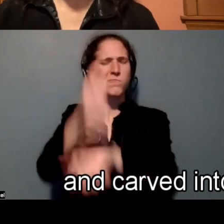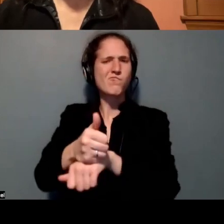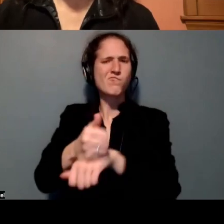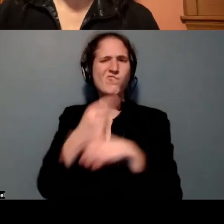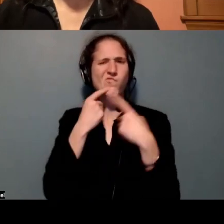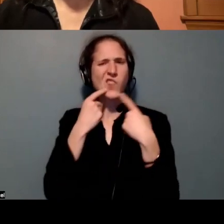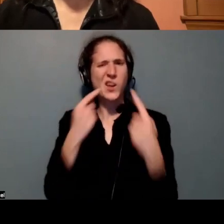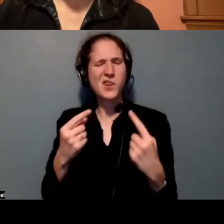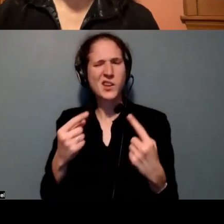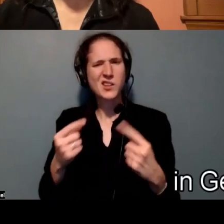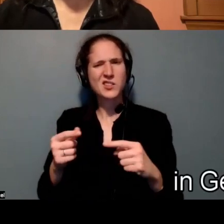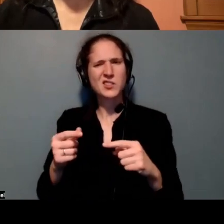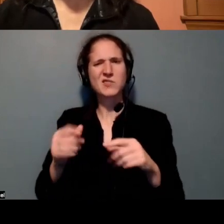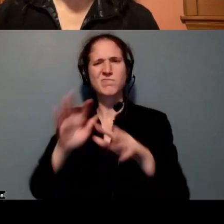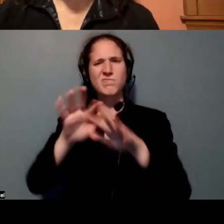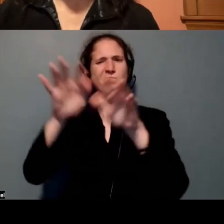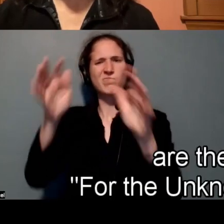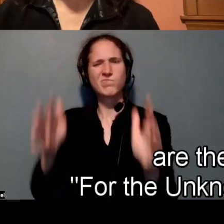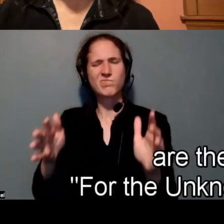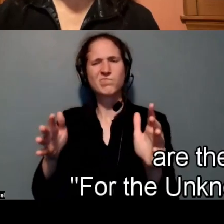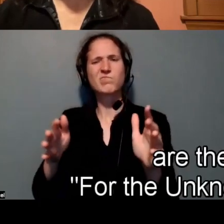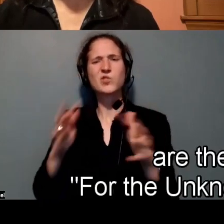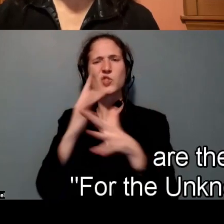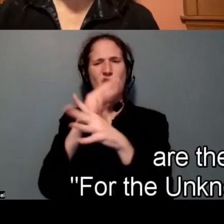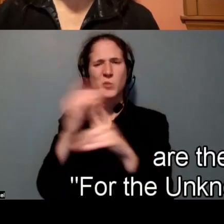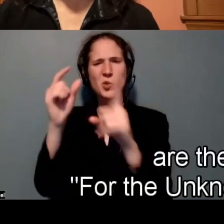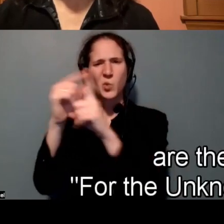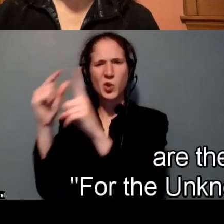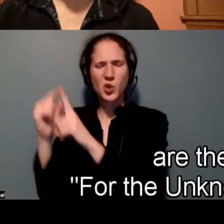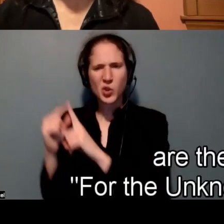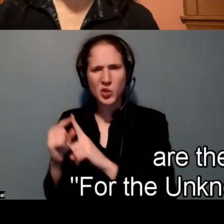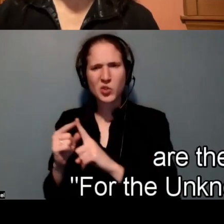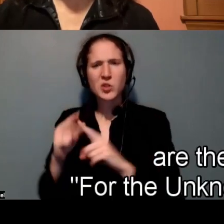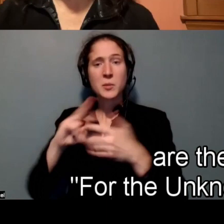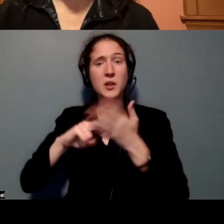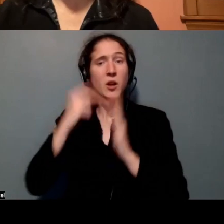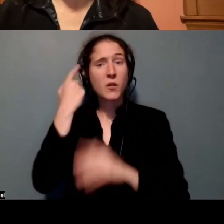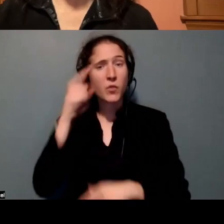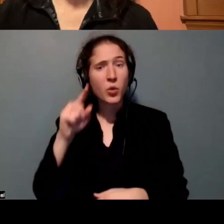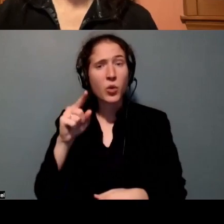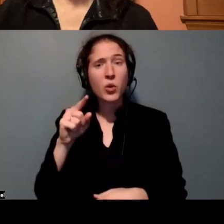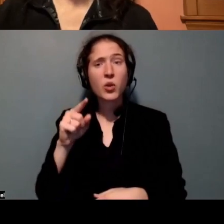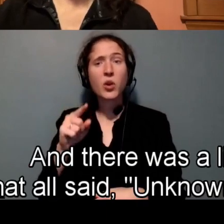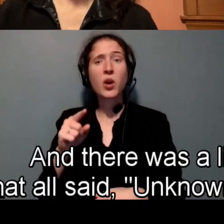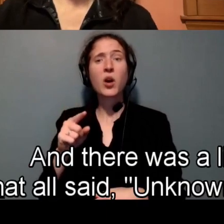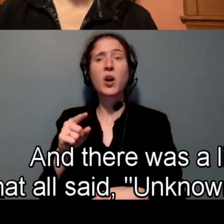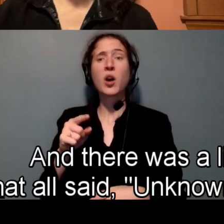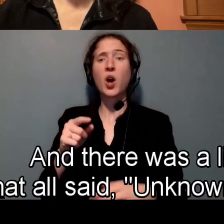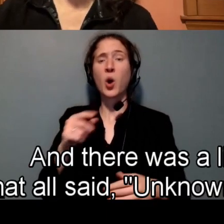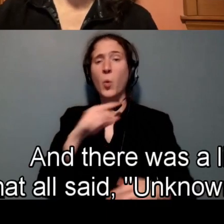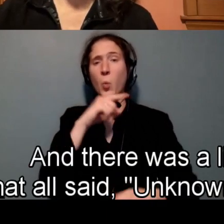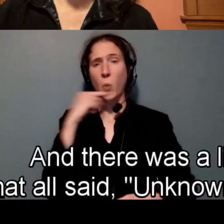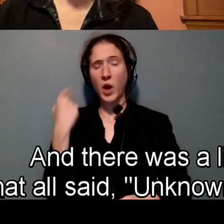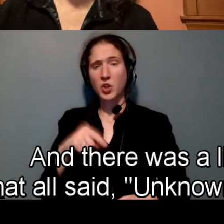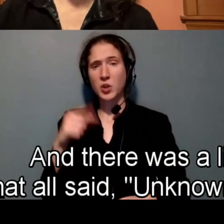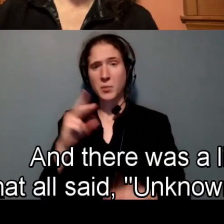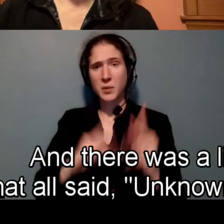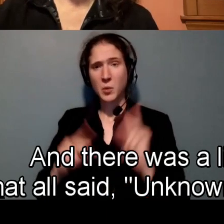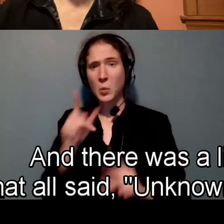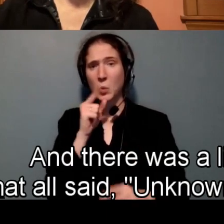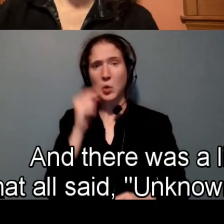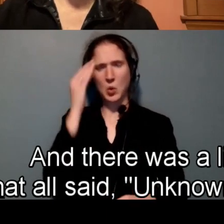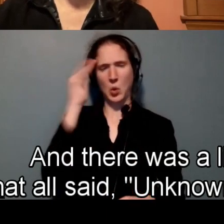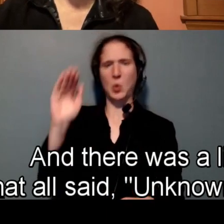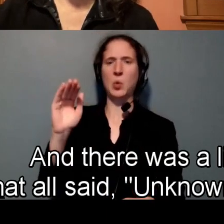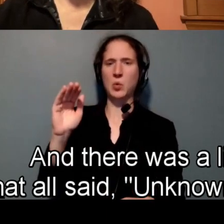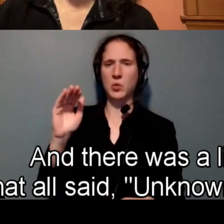into the monument in German are the words, "For the unknown Russians." And there was a line of gravestones